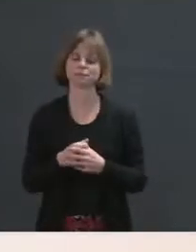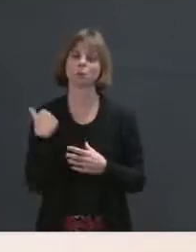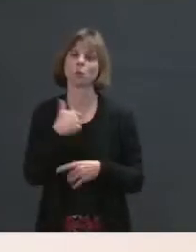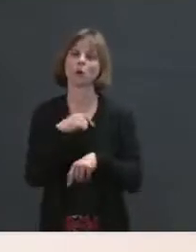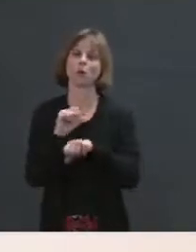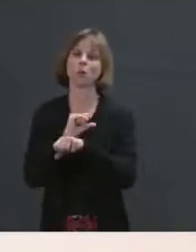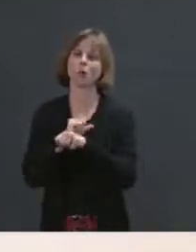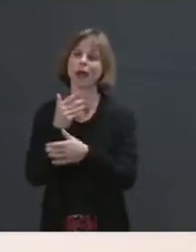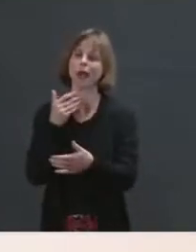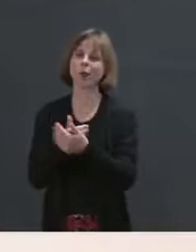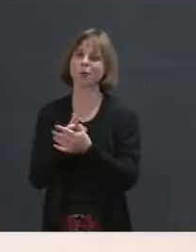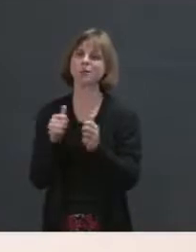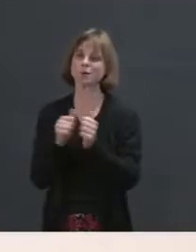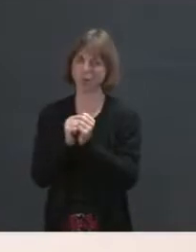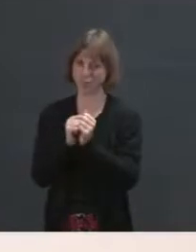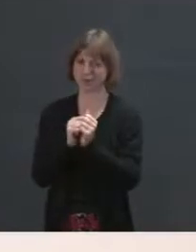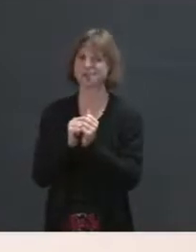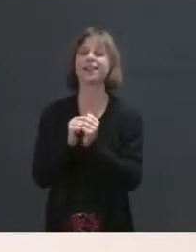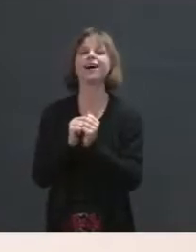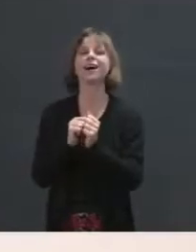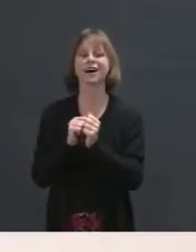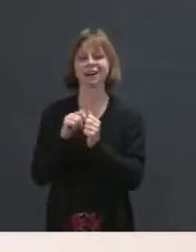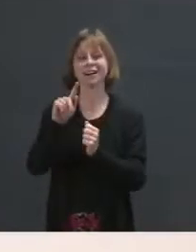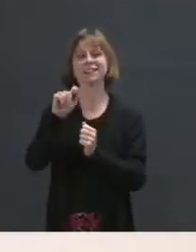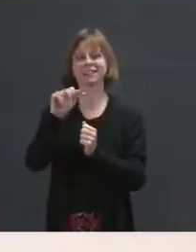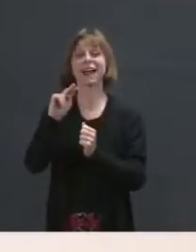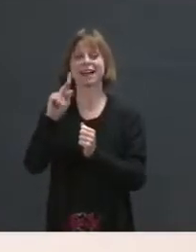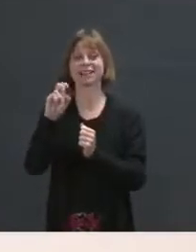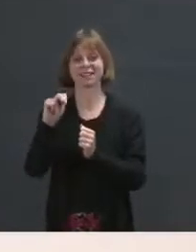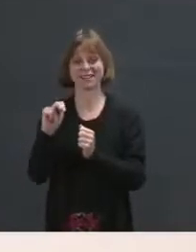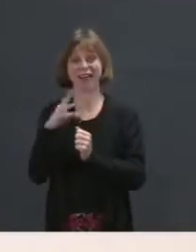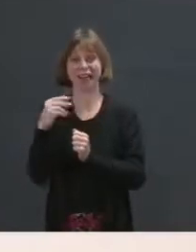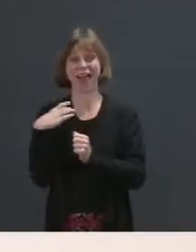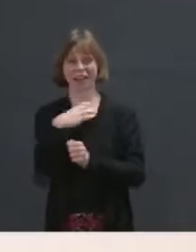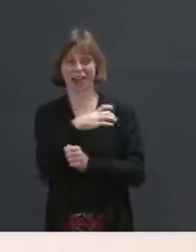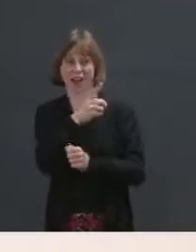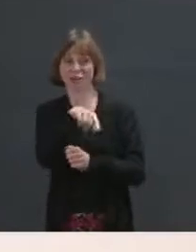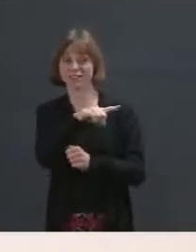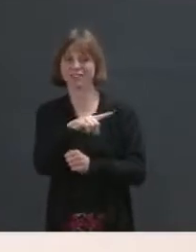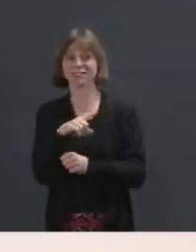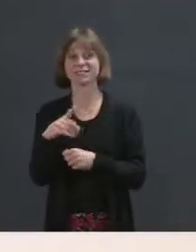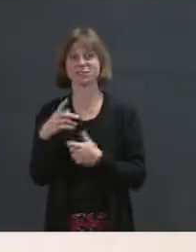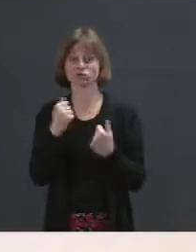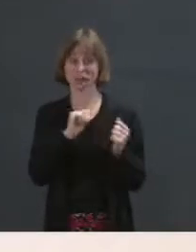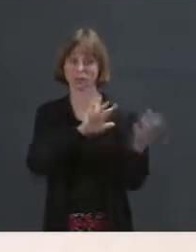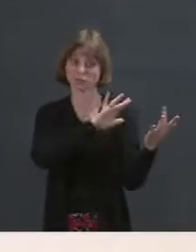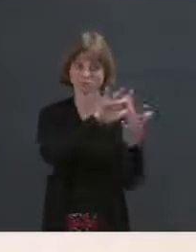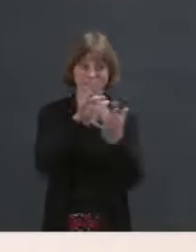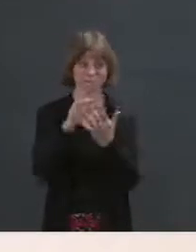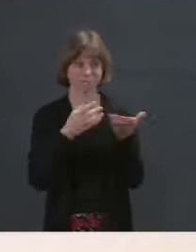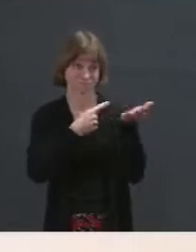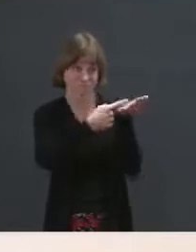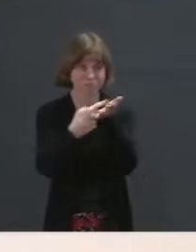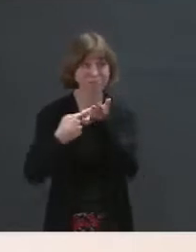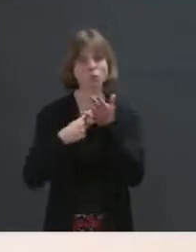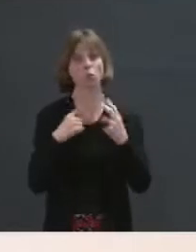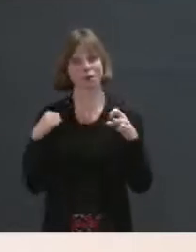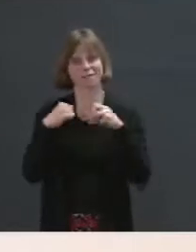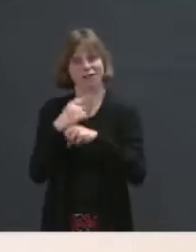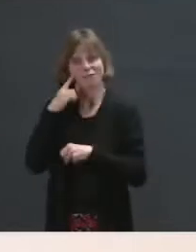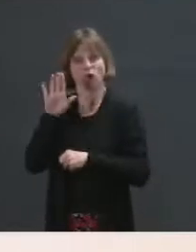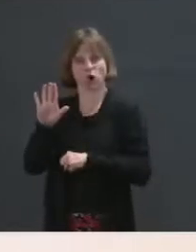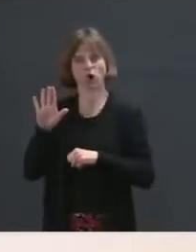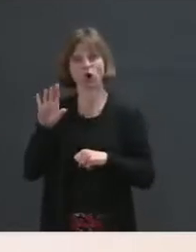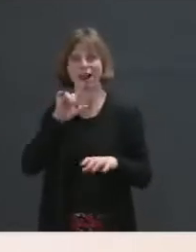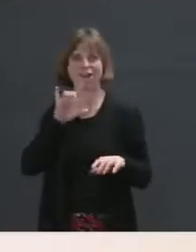Neera Tanden and with members of Congress on continuing to do the outreach and engagement to fight for her confirmation. That's where our focus